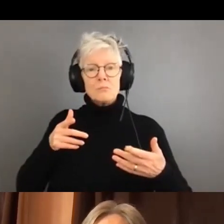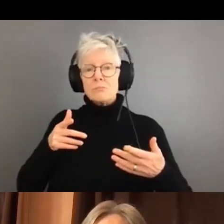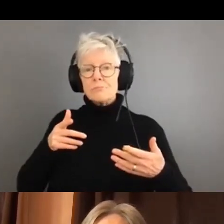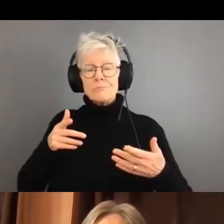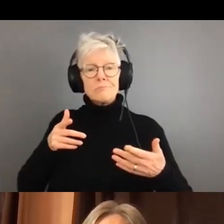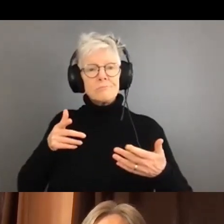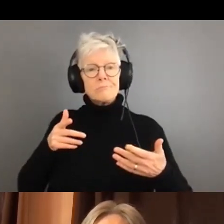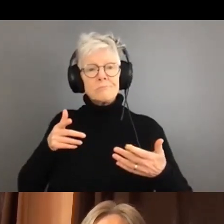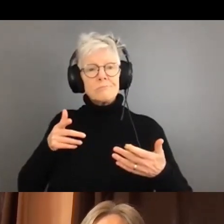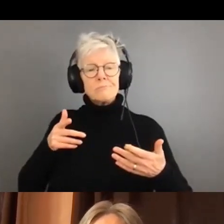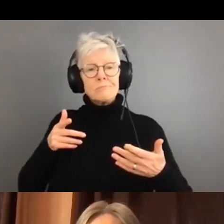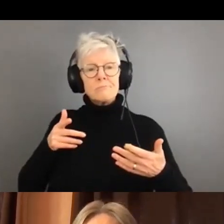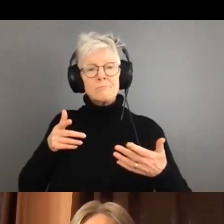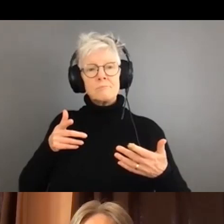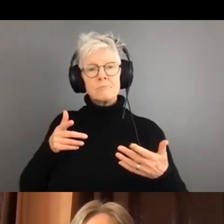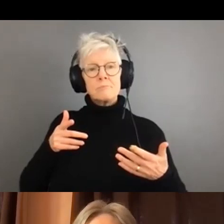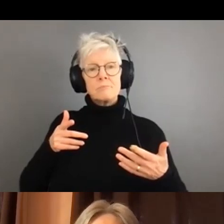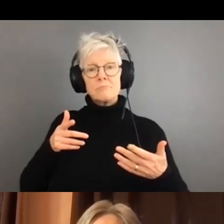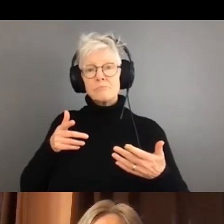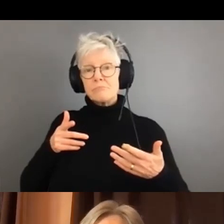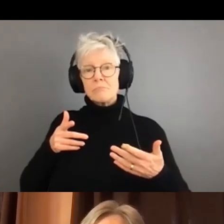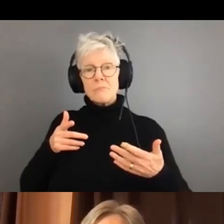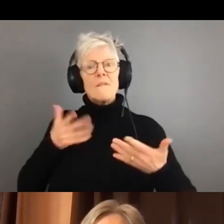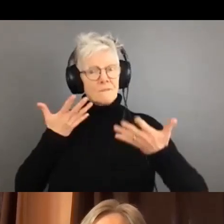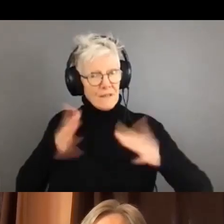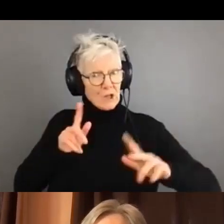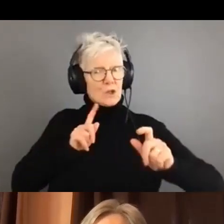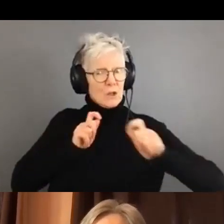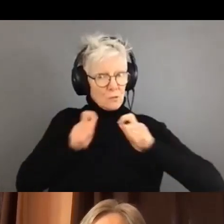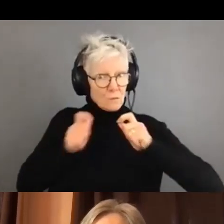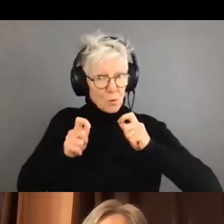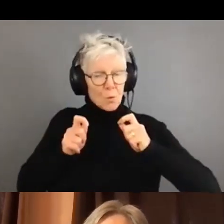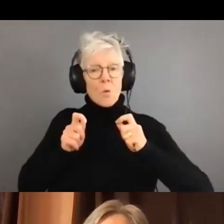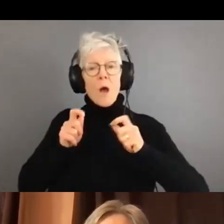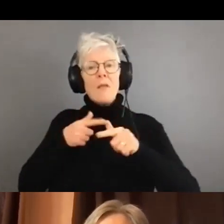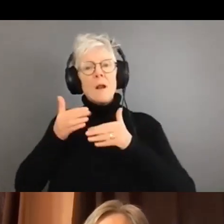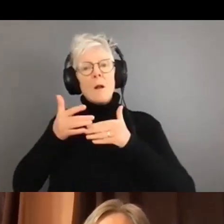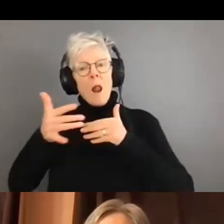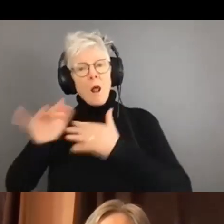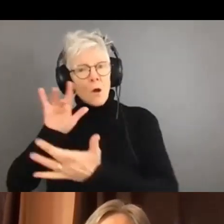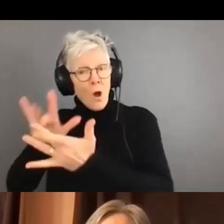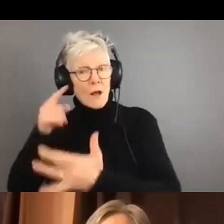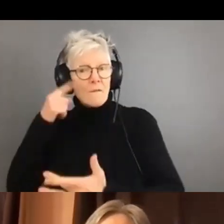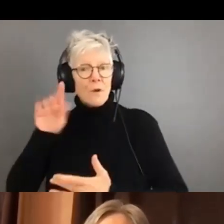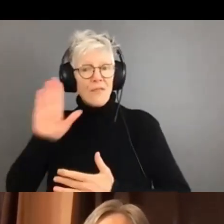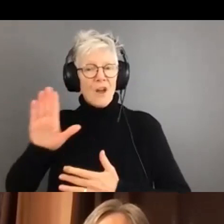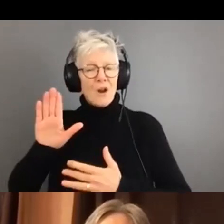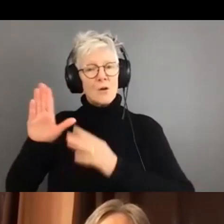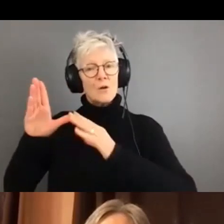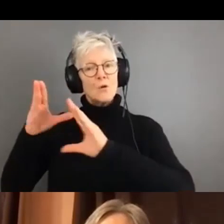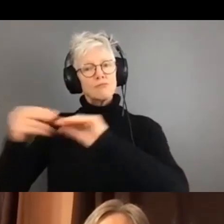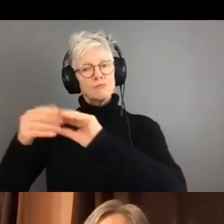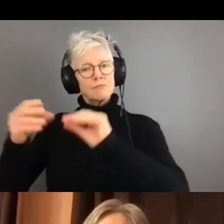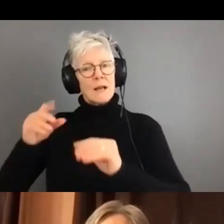request for a testimonial? And what do you call it? Do you call it a testimonial? So I